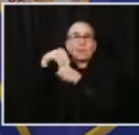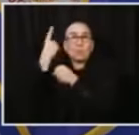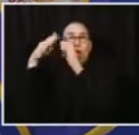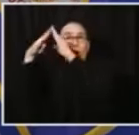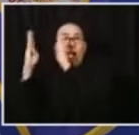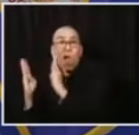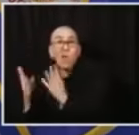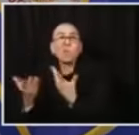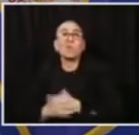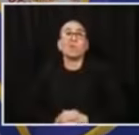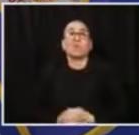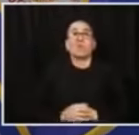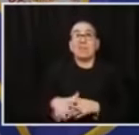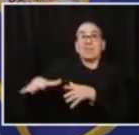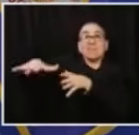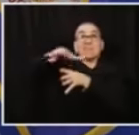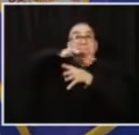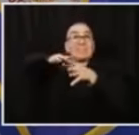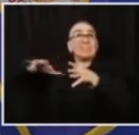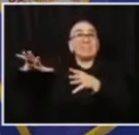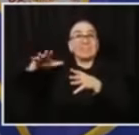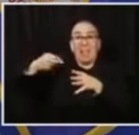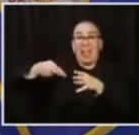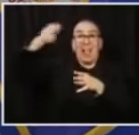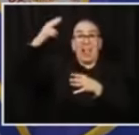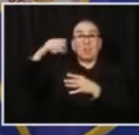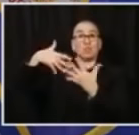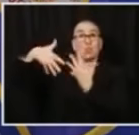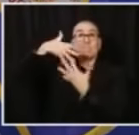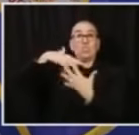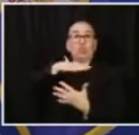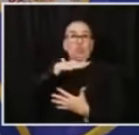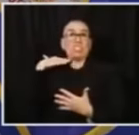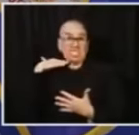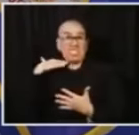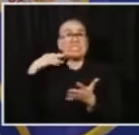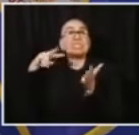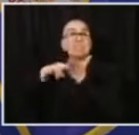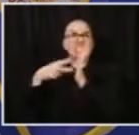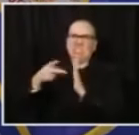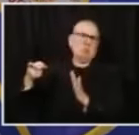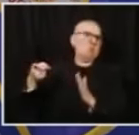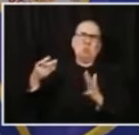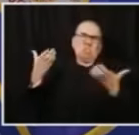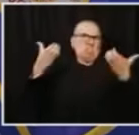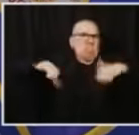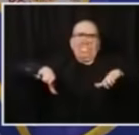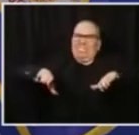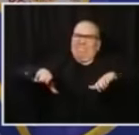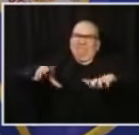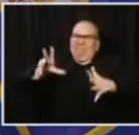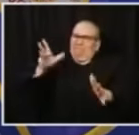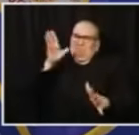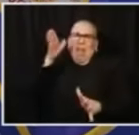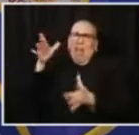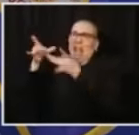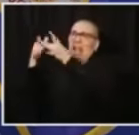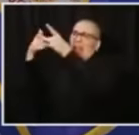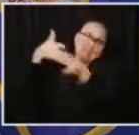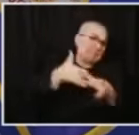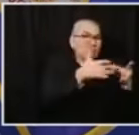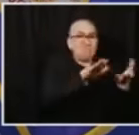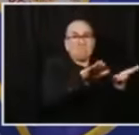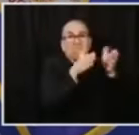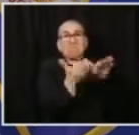social vulnerability have a higher case fatality rate. Using this information, we recommended that the state allocate the